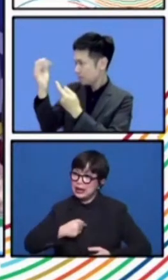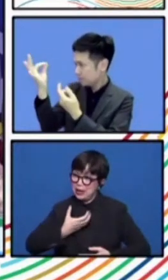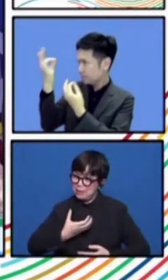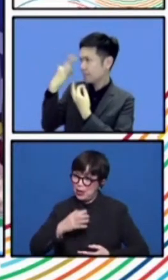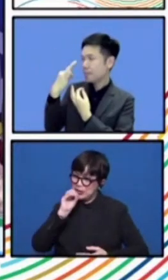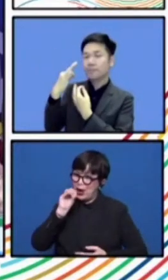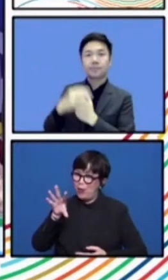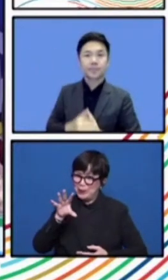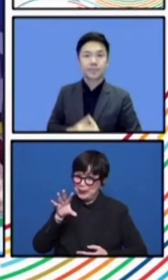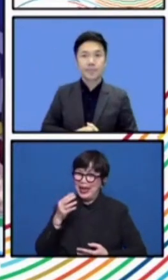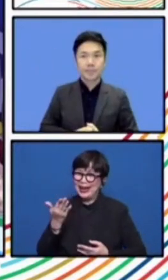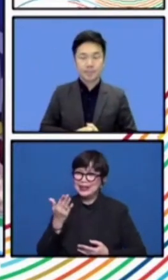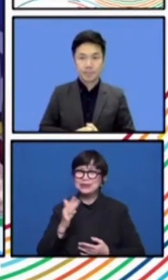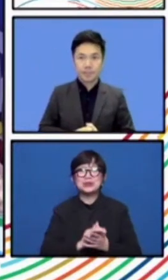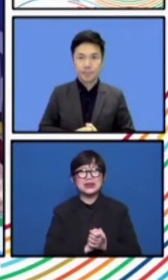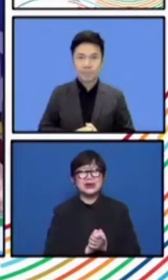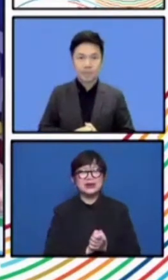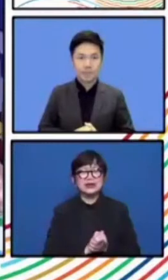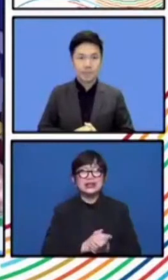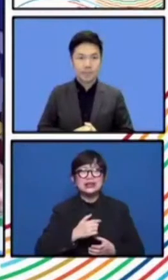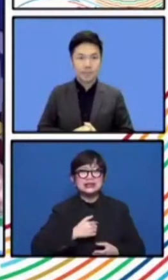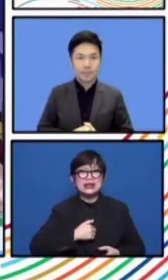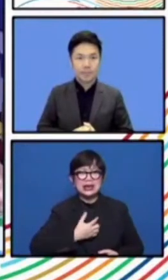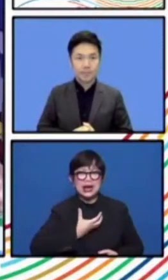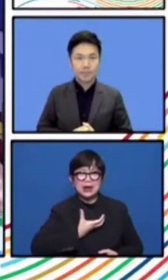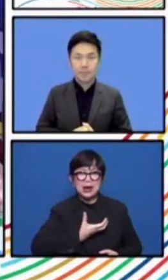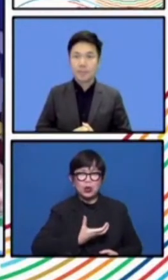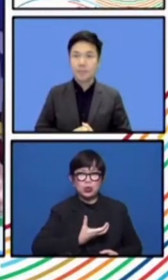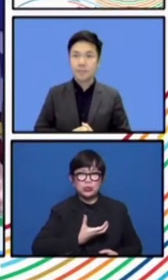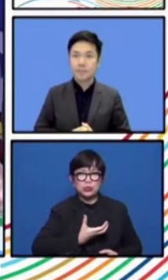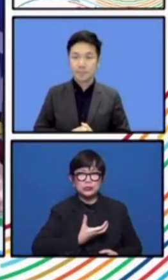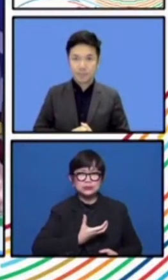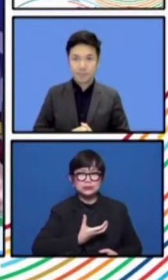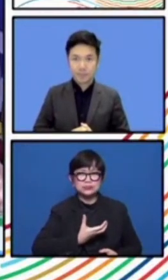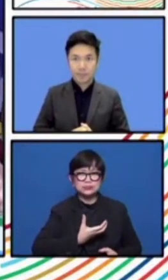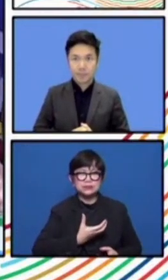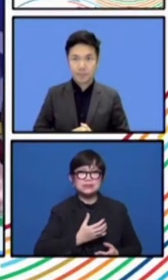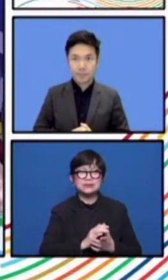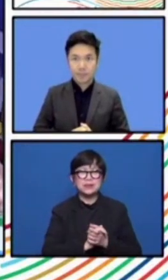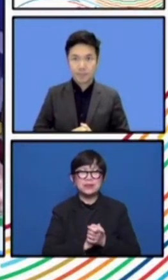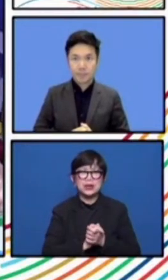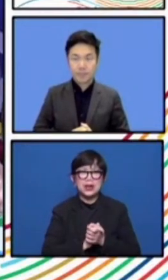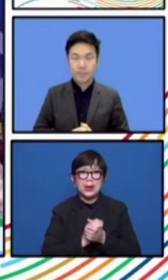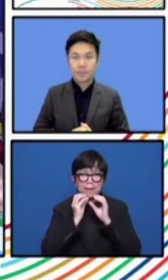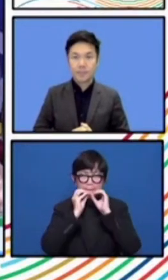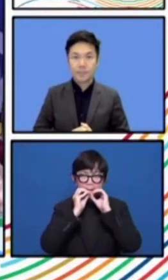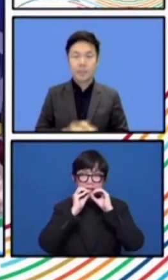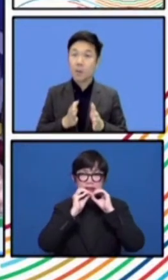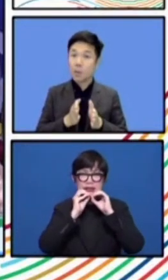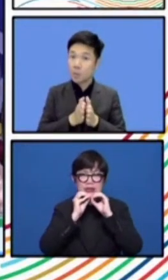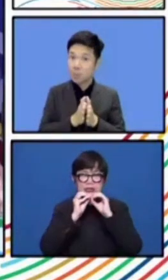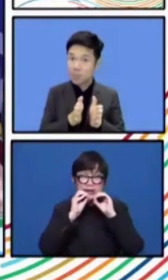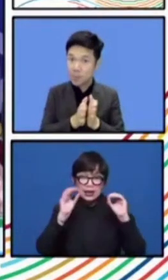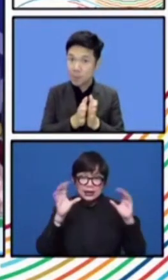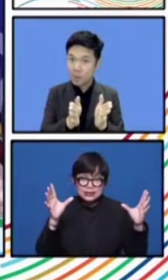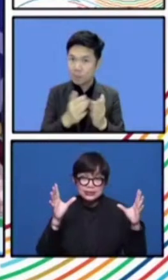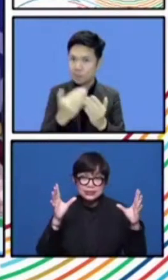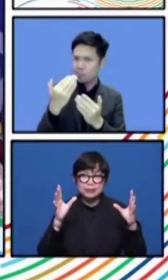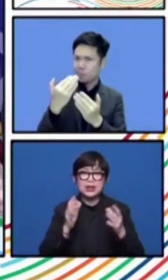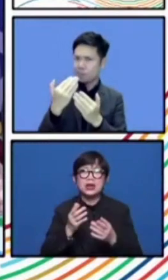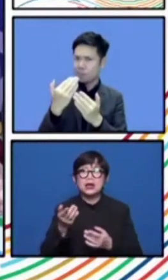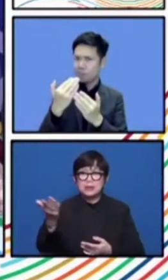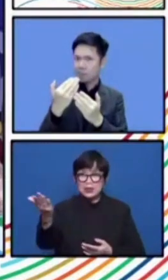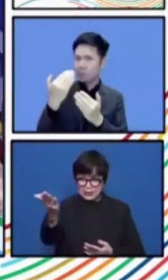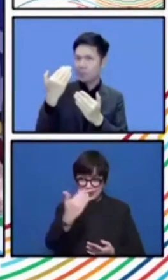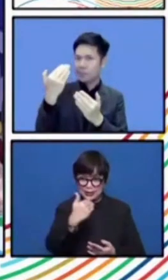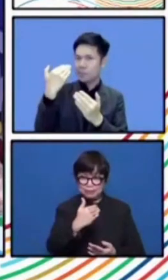you to take you around 92 or 95. India enacted a